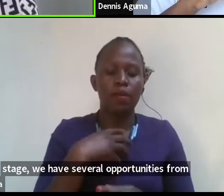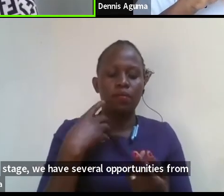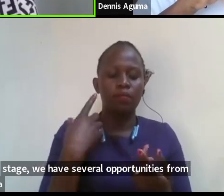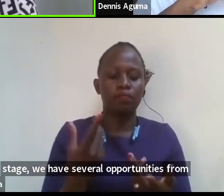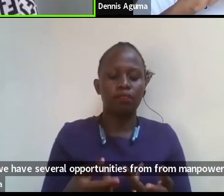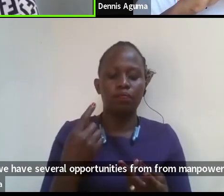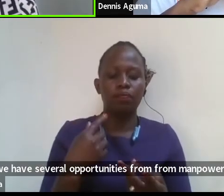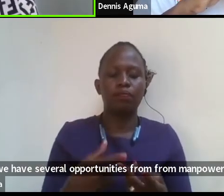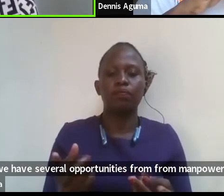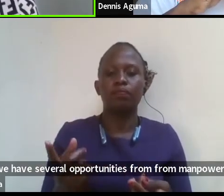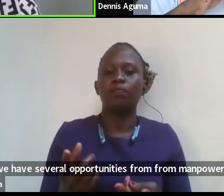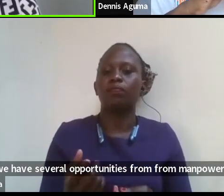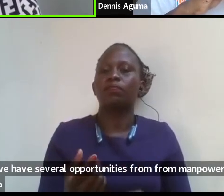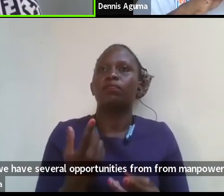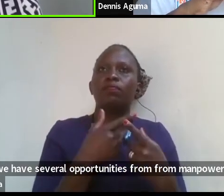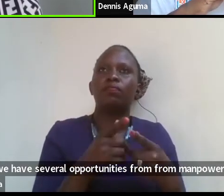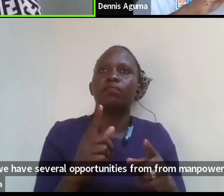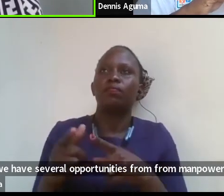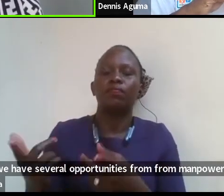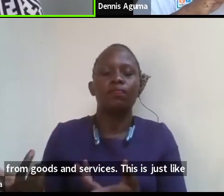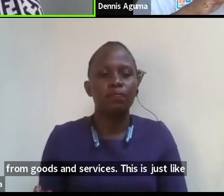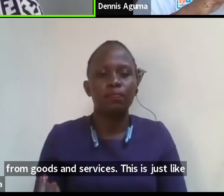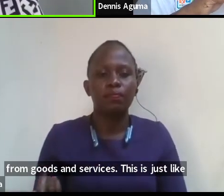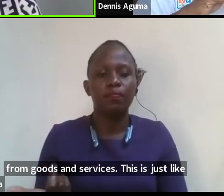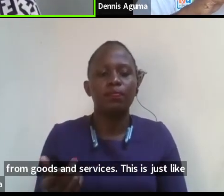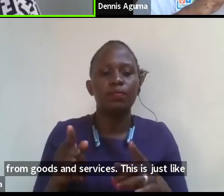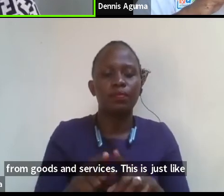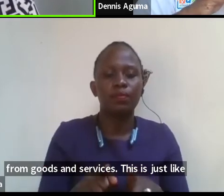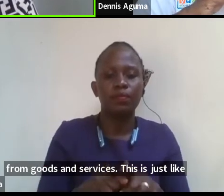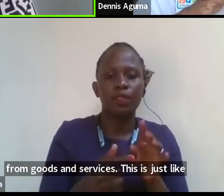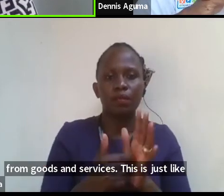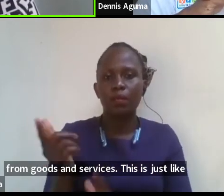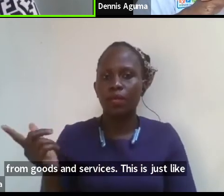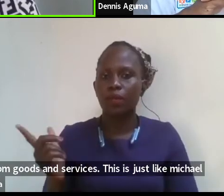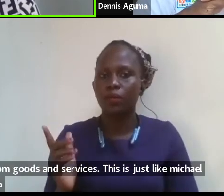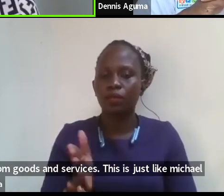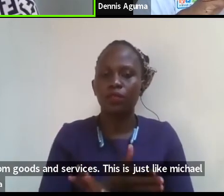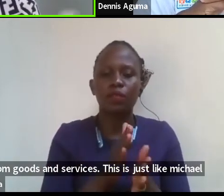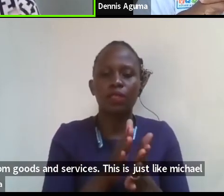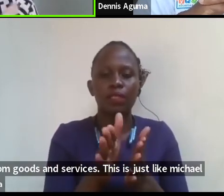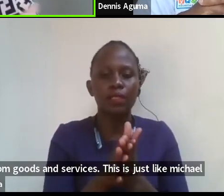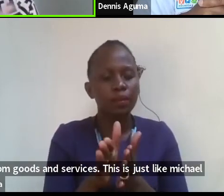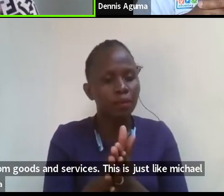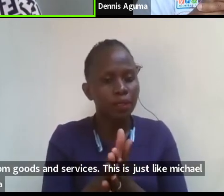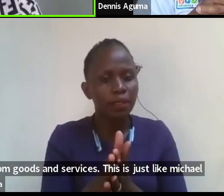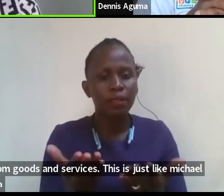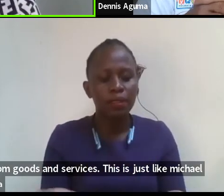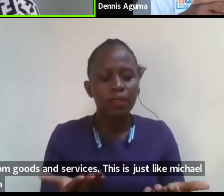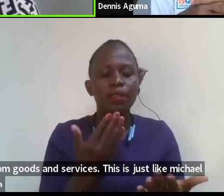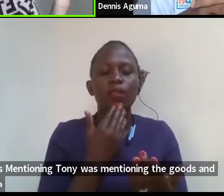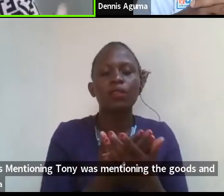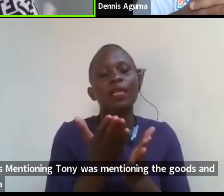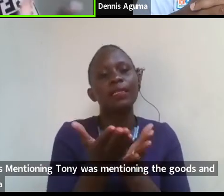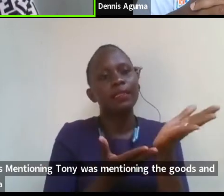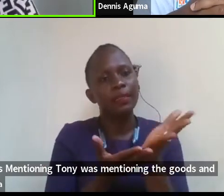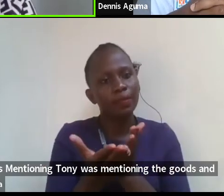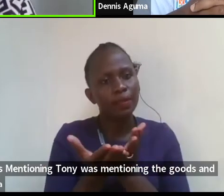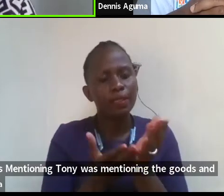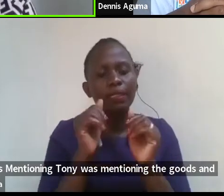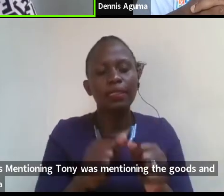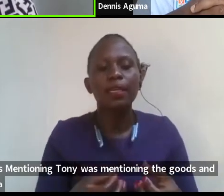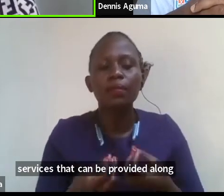goods and services, just like my colleague was mentioning, Tony was mentioning, the goods and services that can be provided along